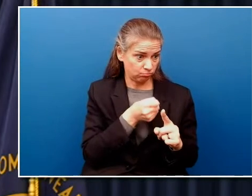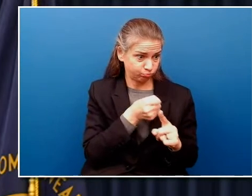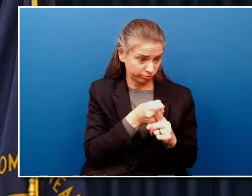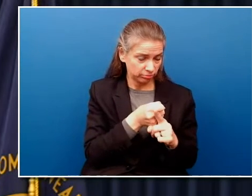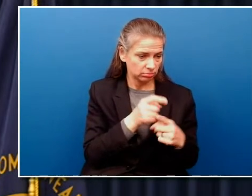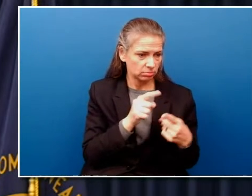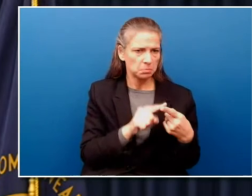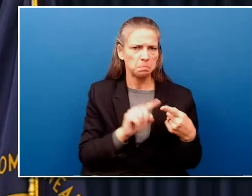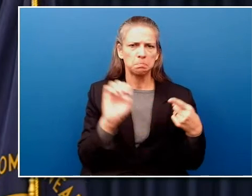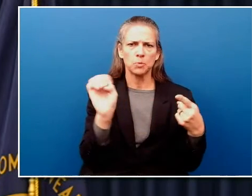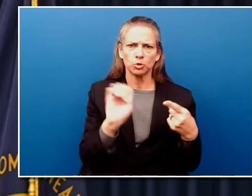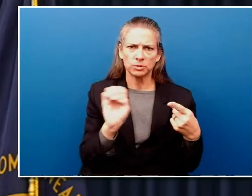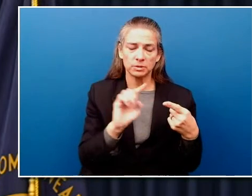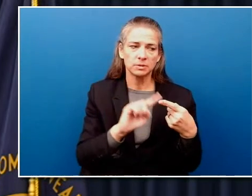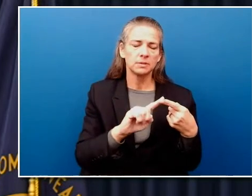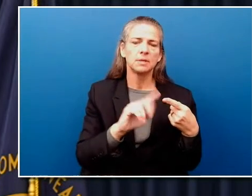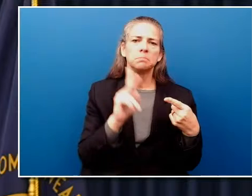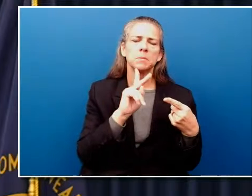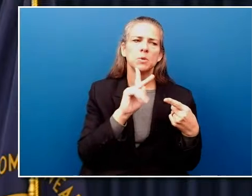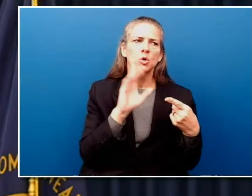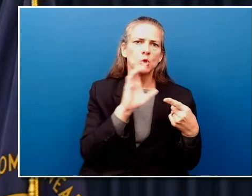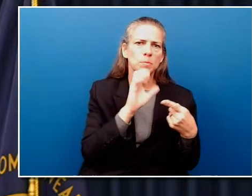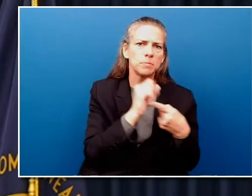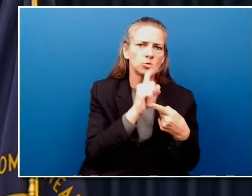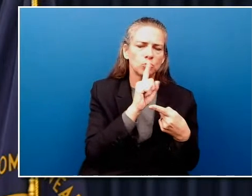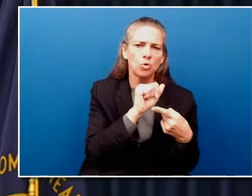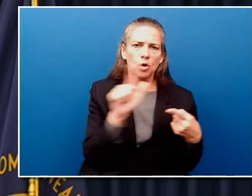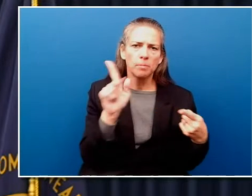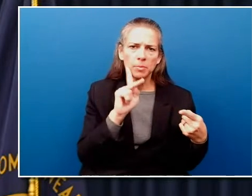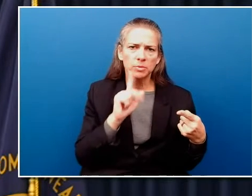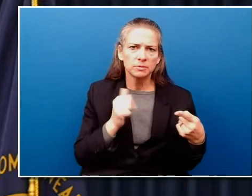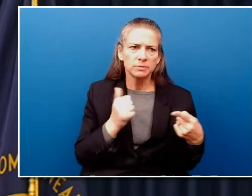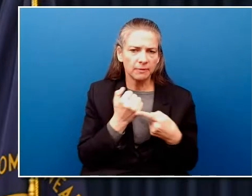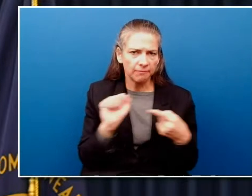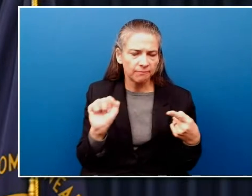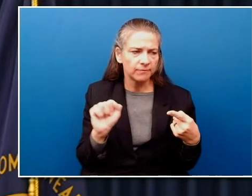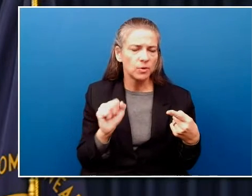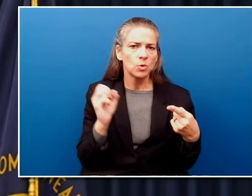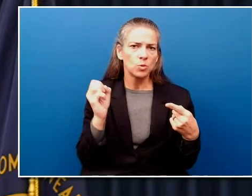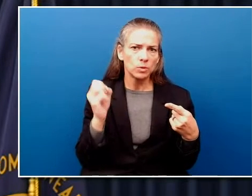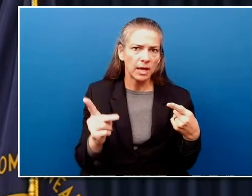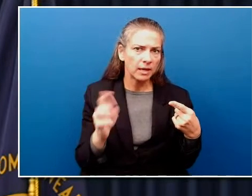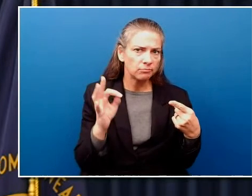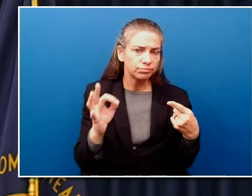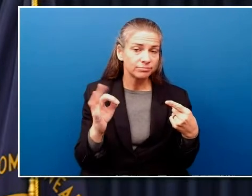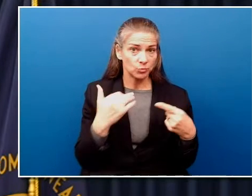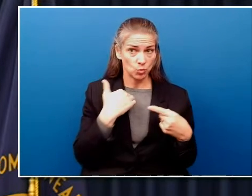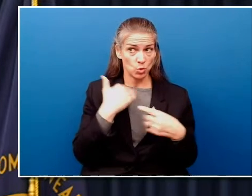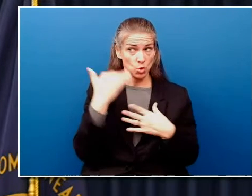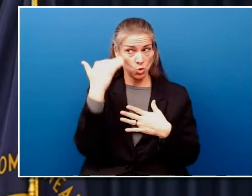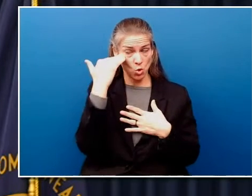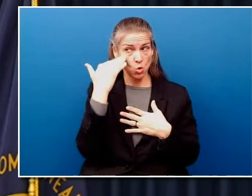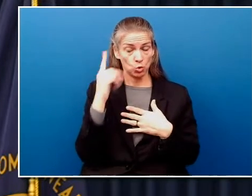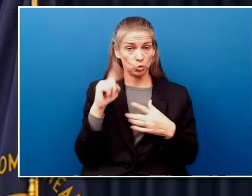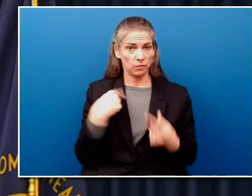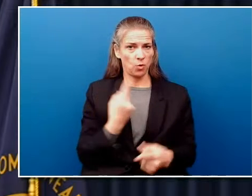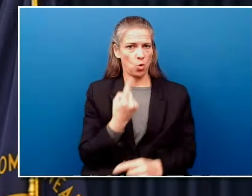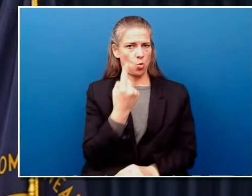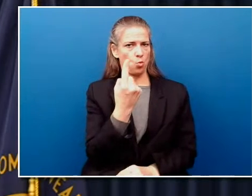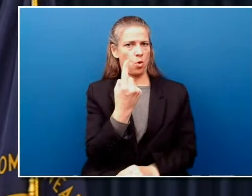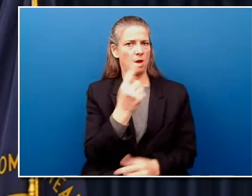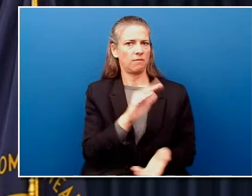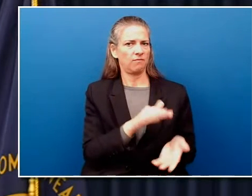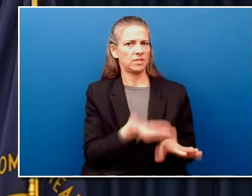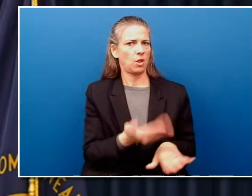through buildings, making sure people are okay. We know as of today that we had one fatality, but we continue to confirm that there are